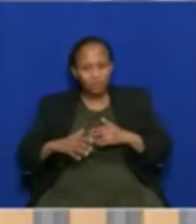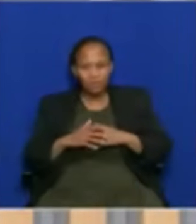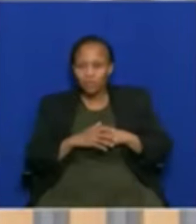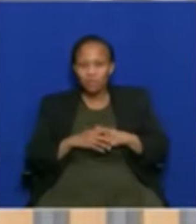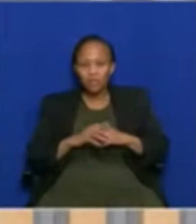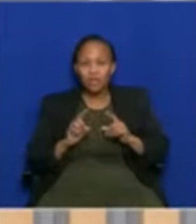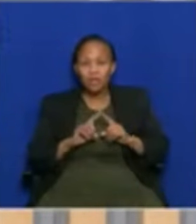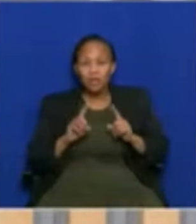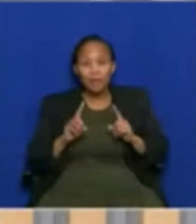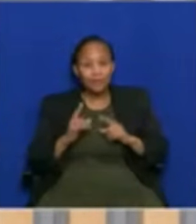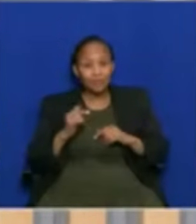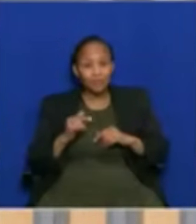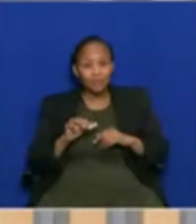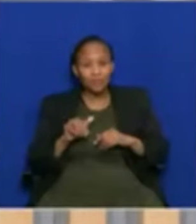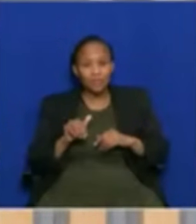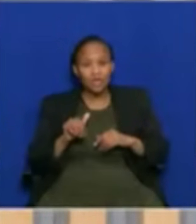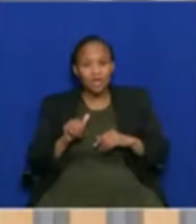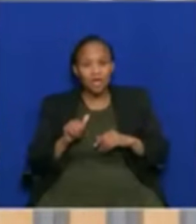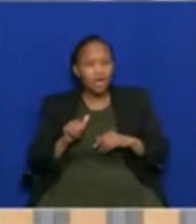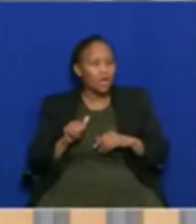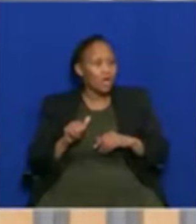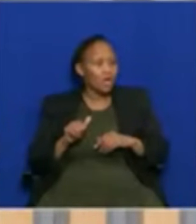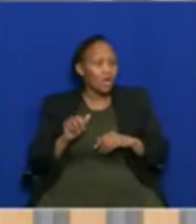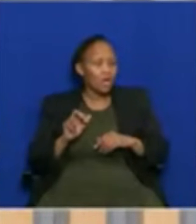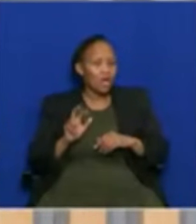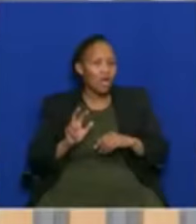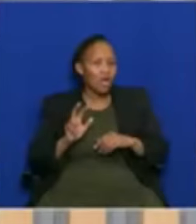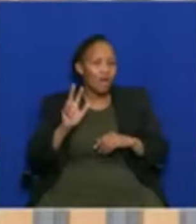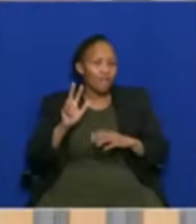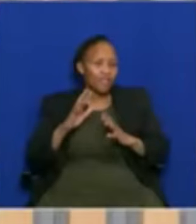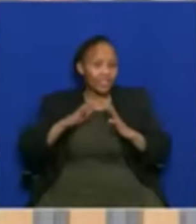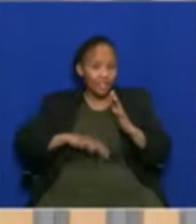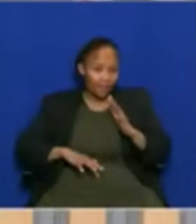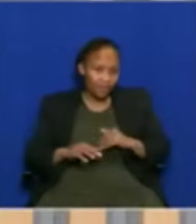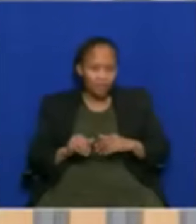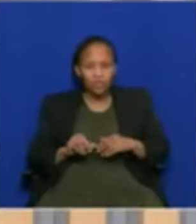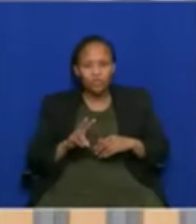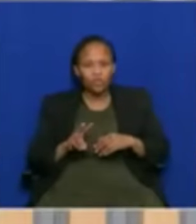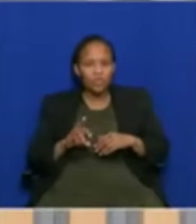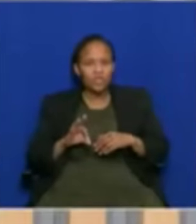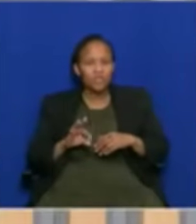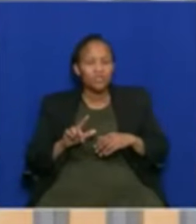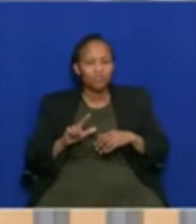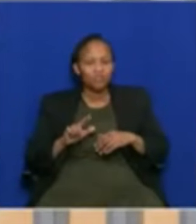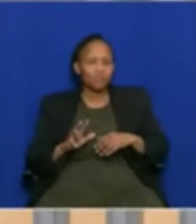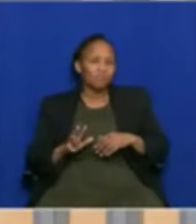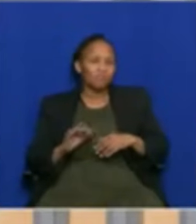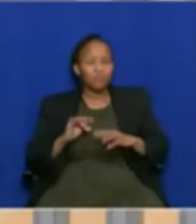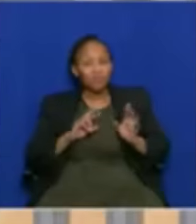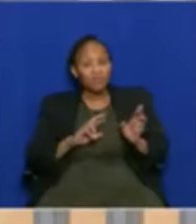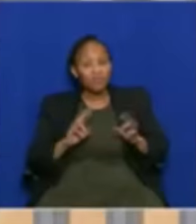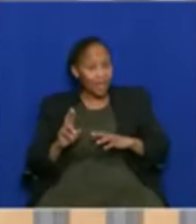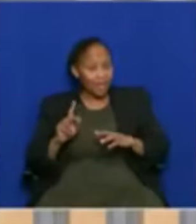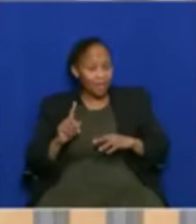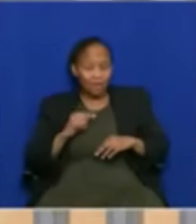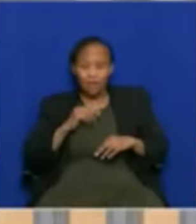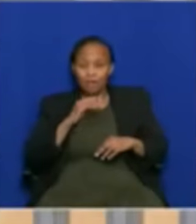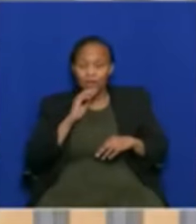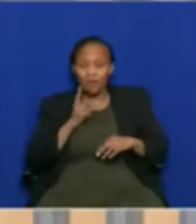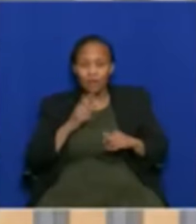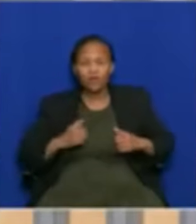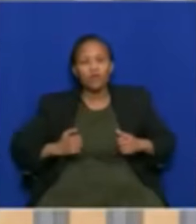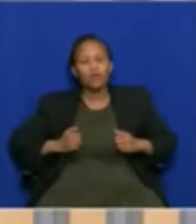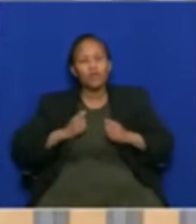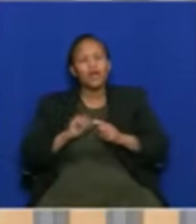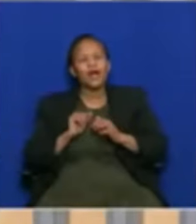at 2418. 2379 that she was referring you to, that's your affidavit,